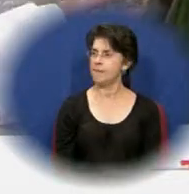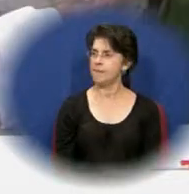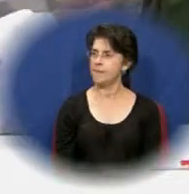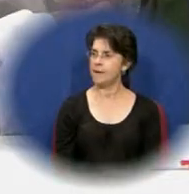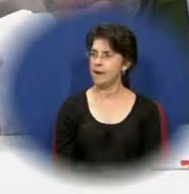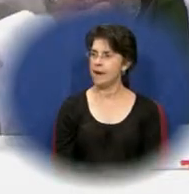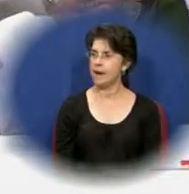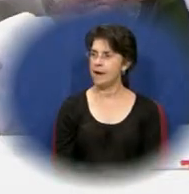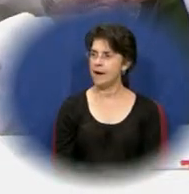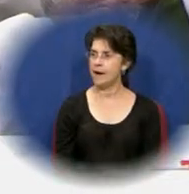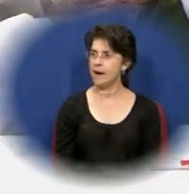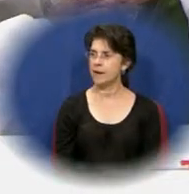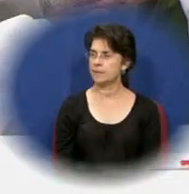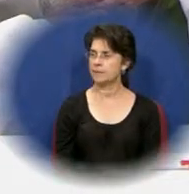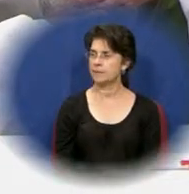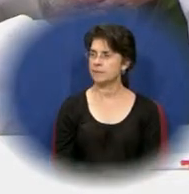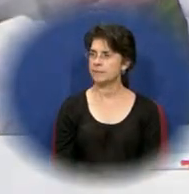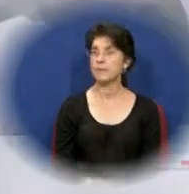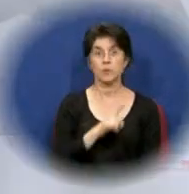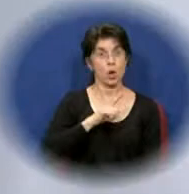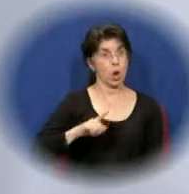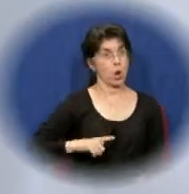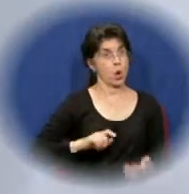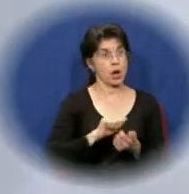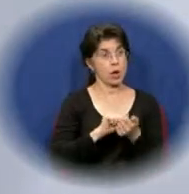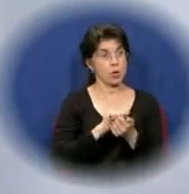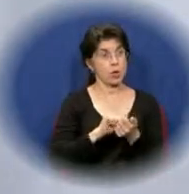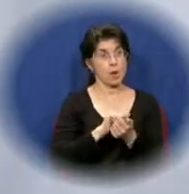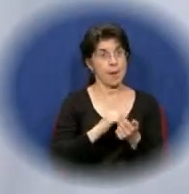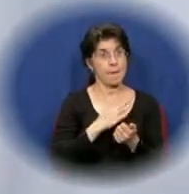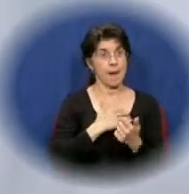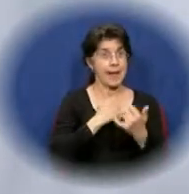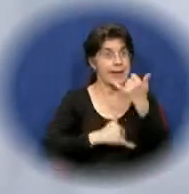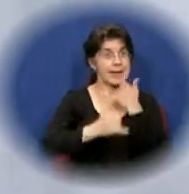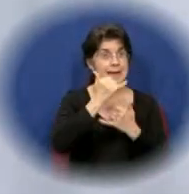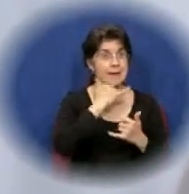Lord, wash away my iniquities and cleanse me from my sins.